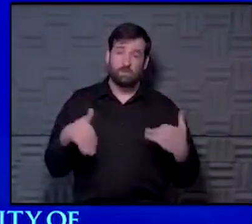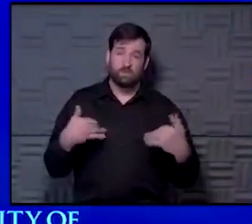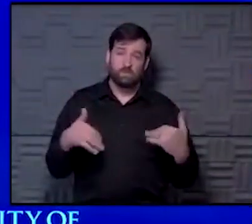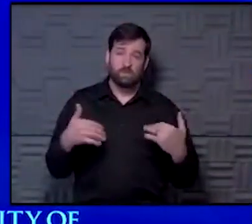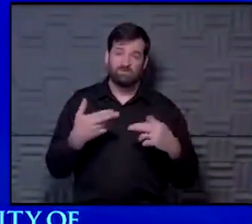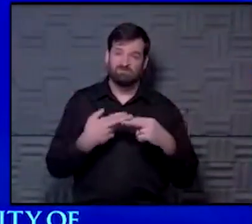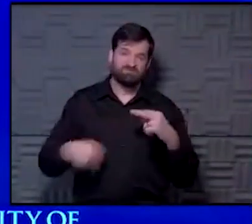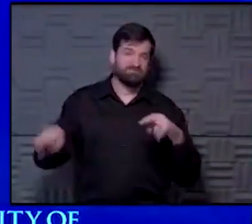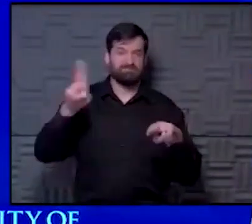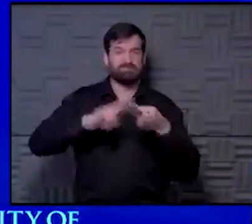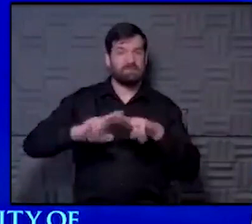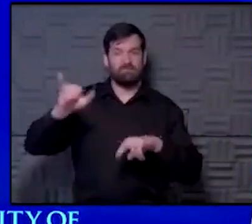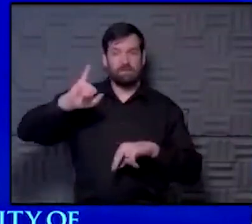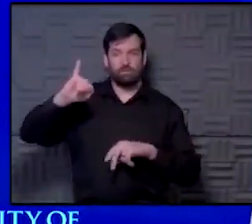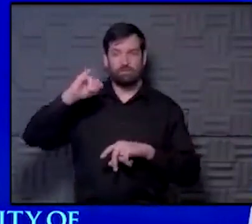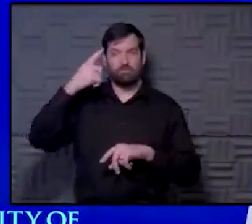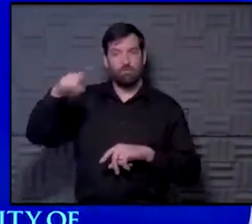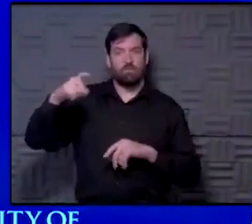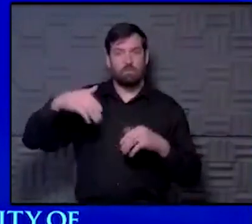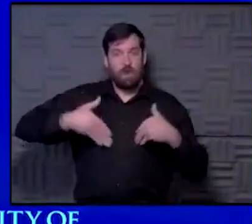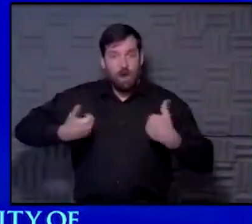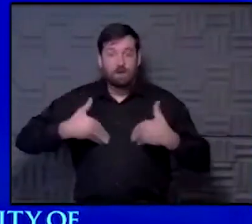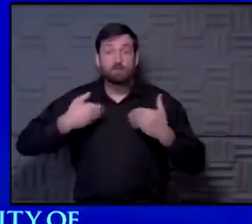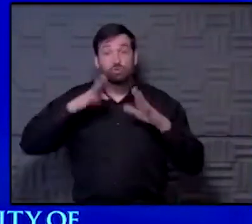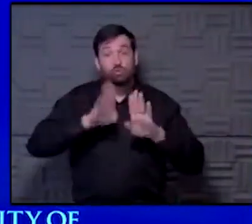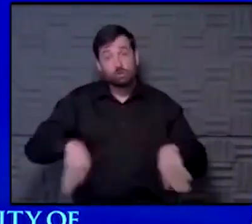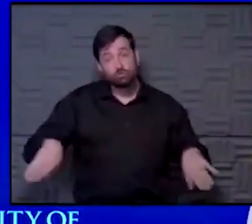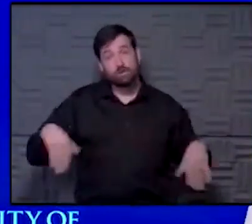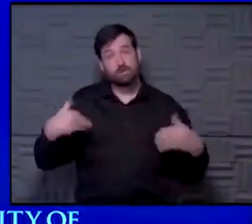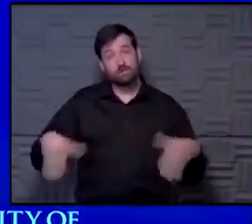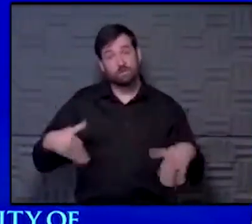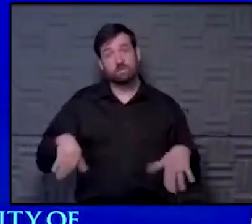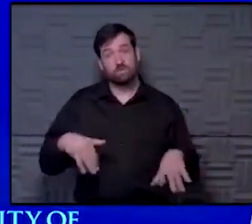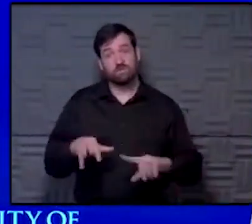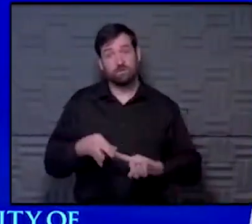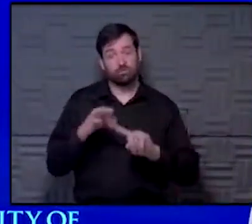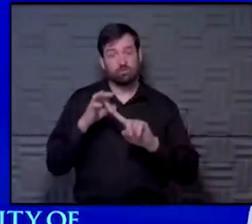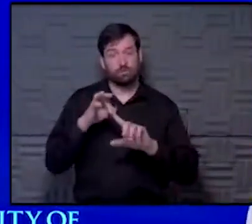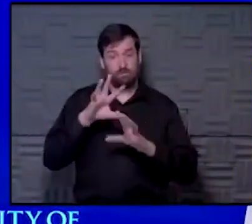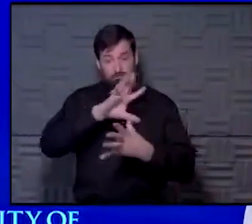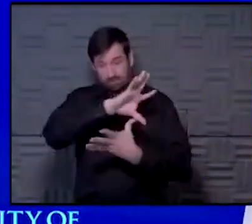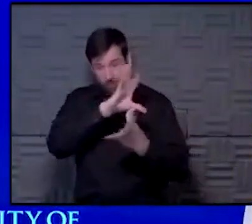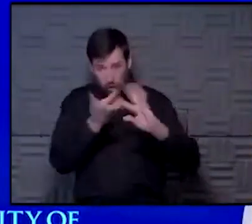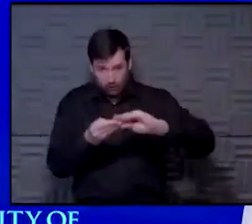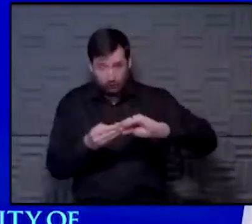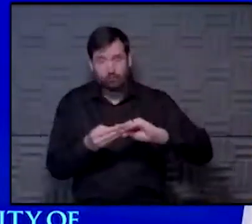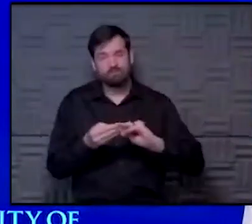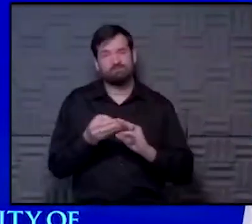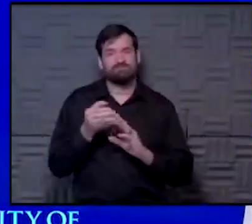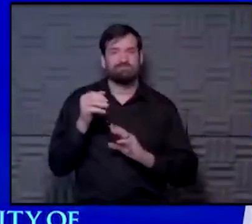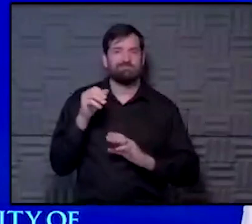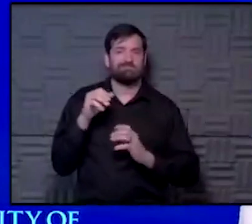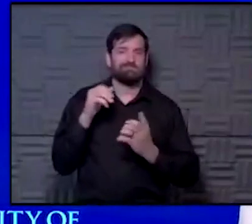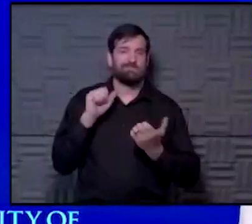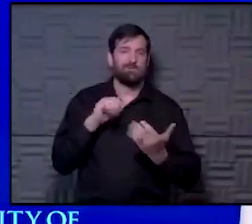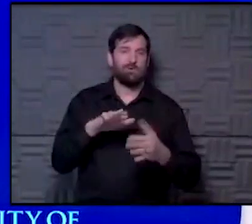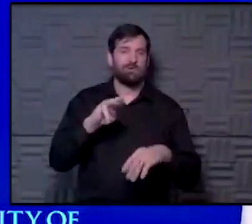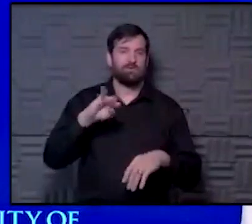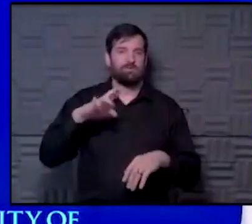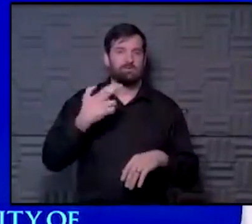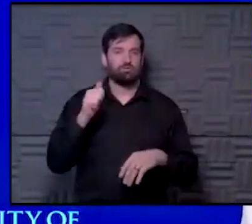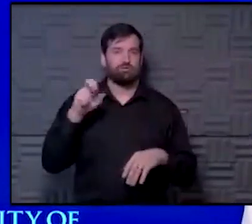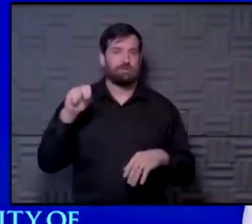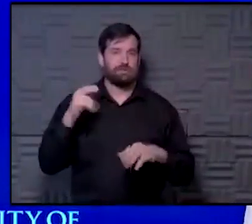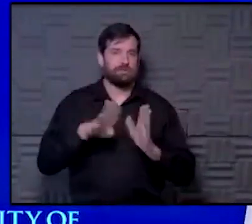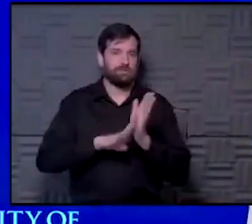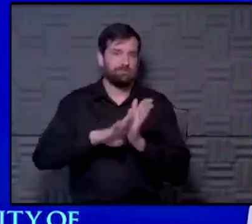in infections in those who are younger, children especially. So put those things together, and I think that's the recipe for Michigan.